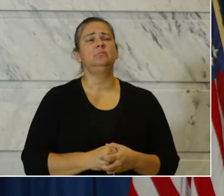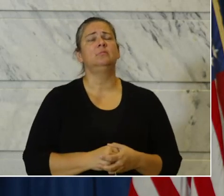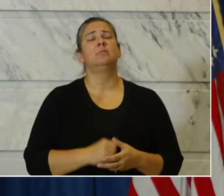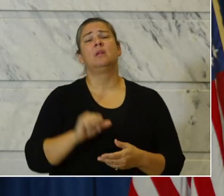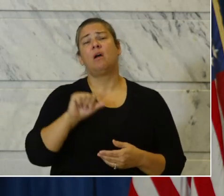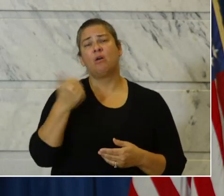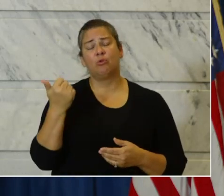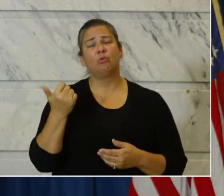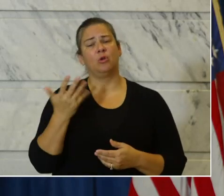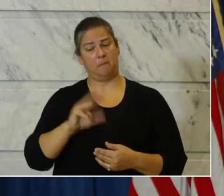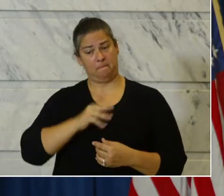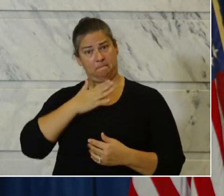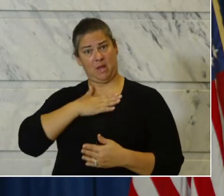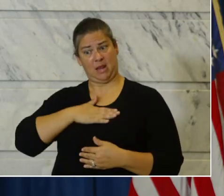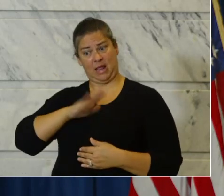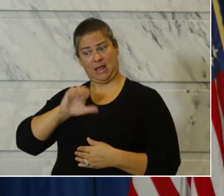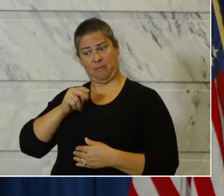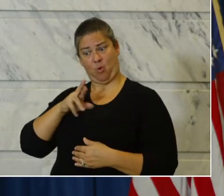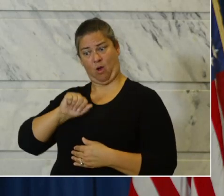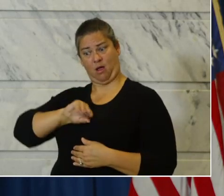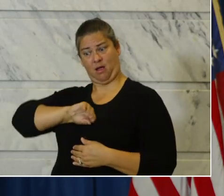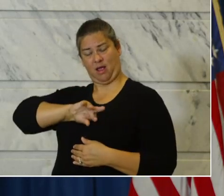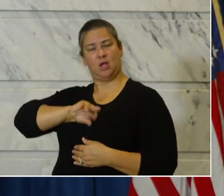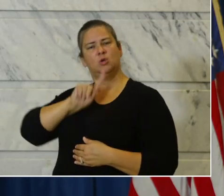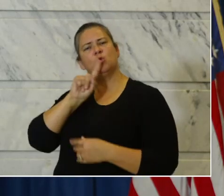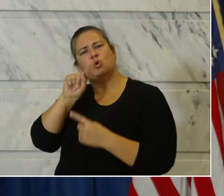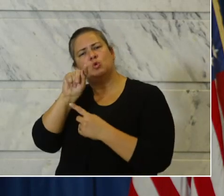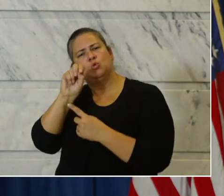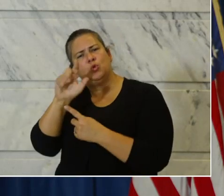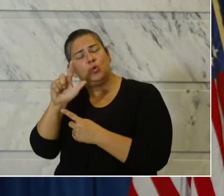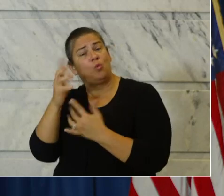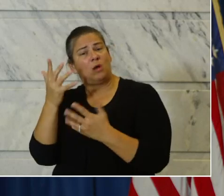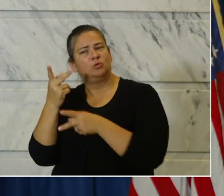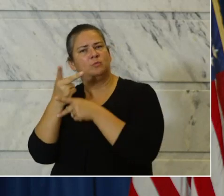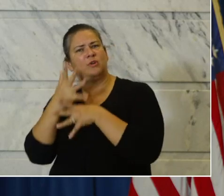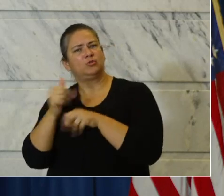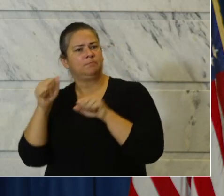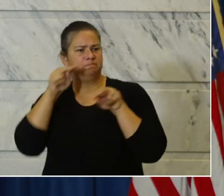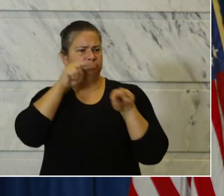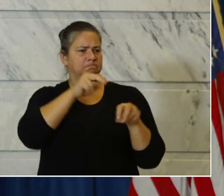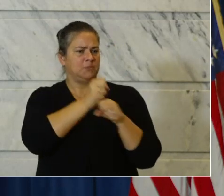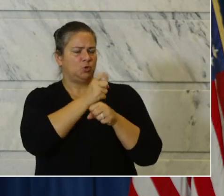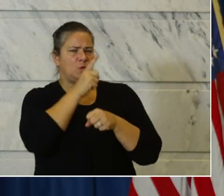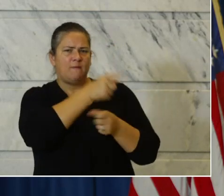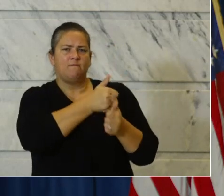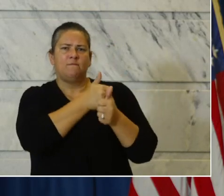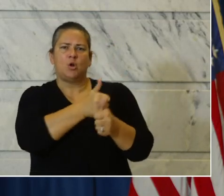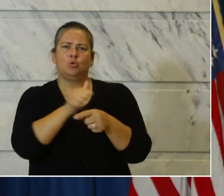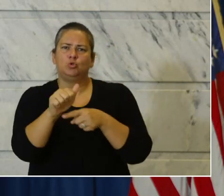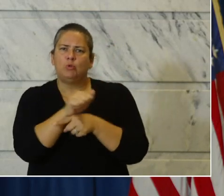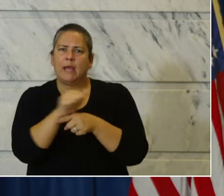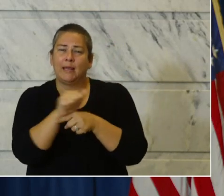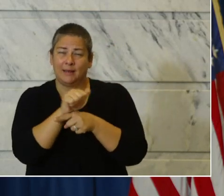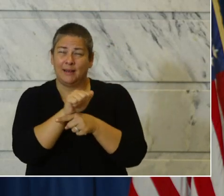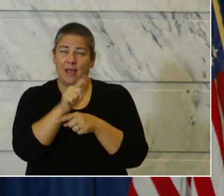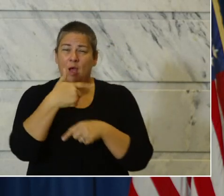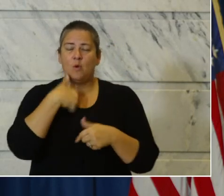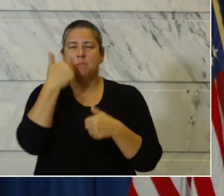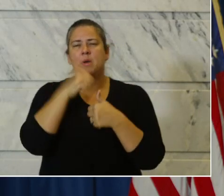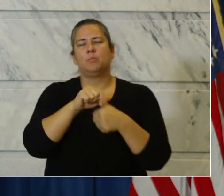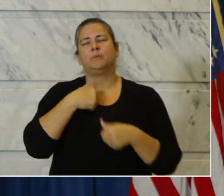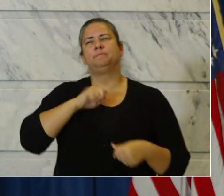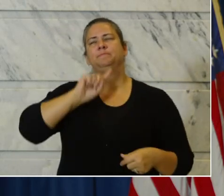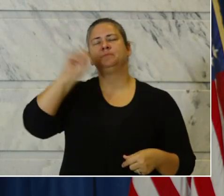a tool whereby supervisors can ensure that people are following the training that they've had. I remember being in